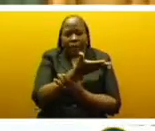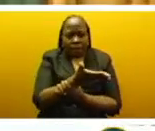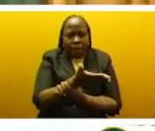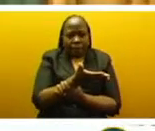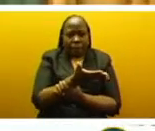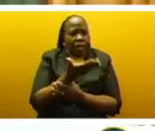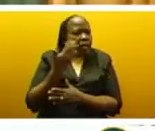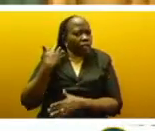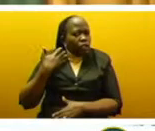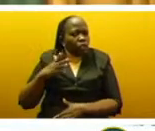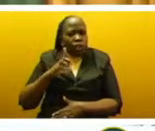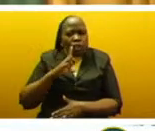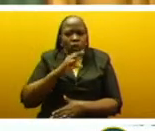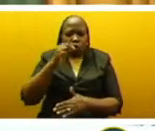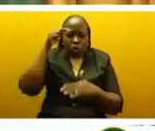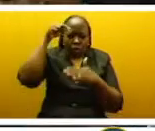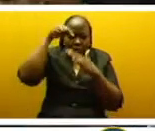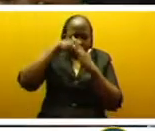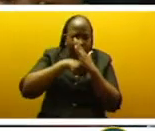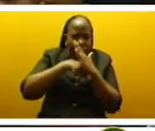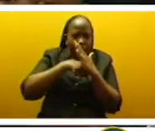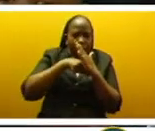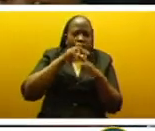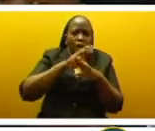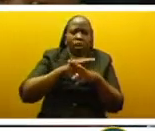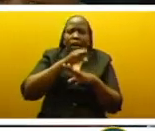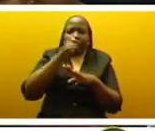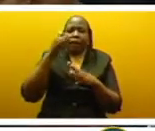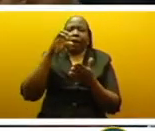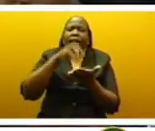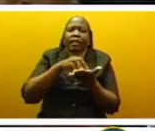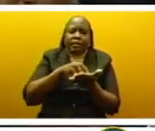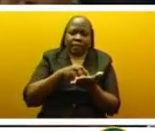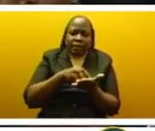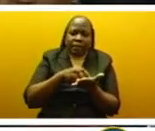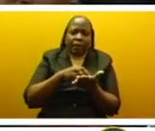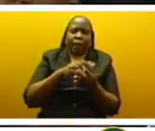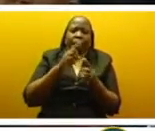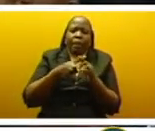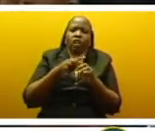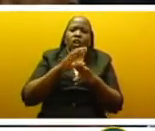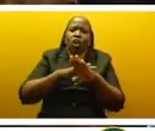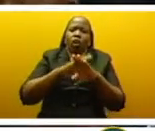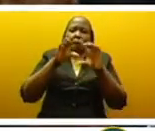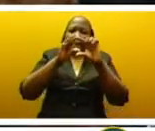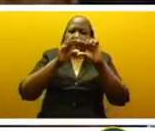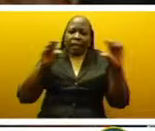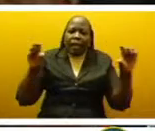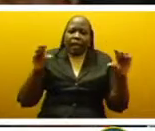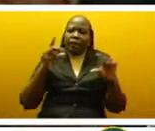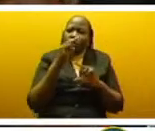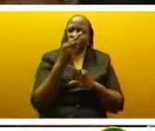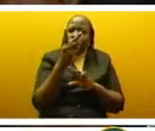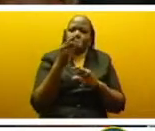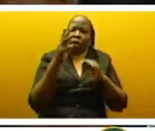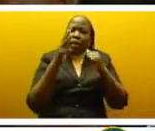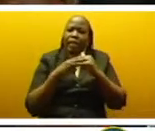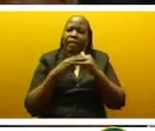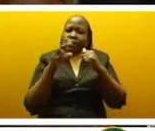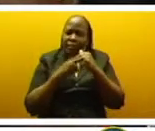don't want to go into Maina Kiai case, but you were quoted paragraph 287 of the Supreme Court, which